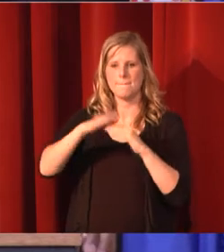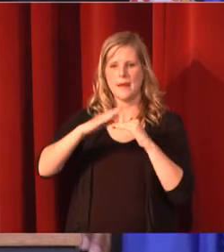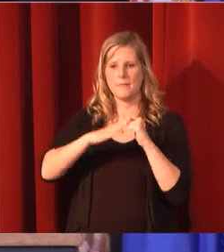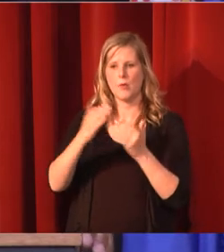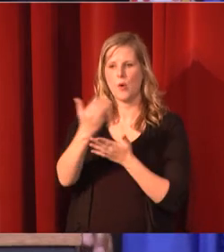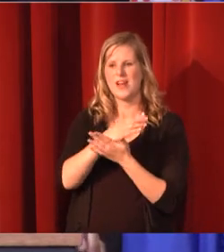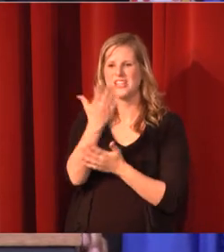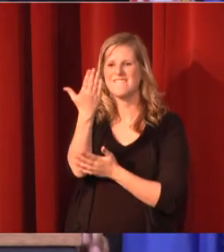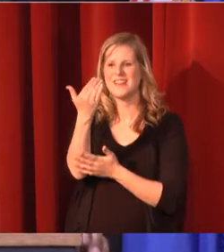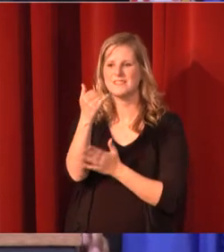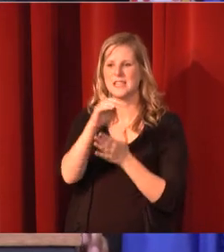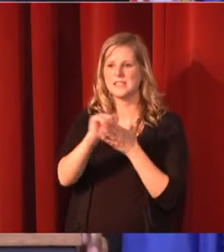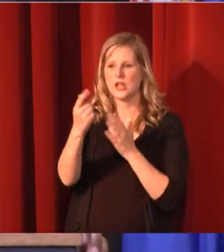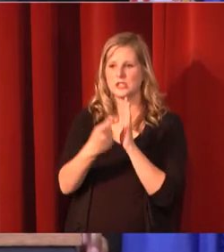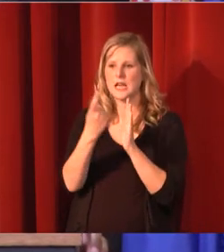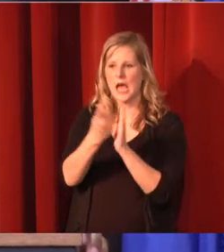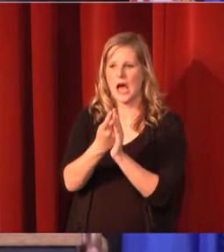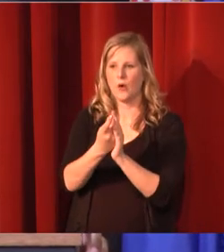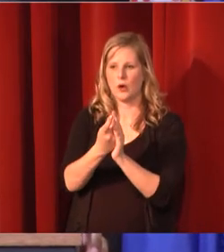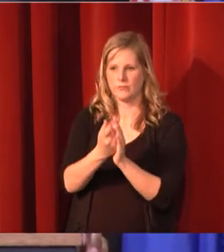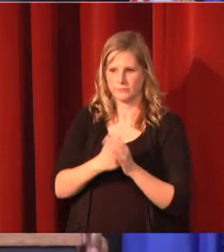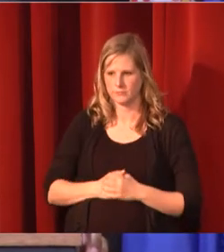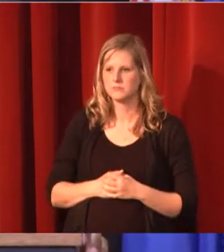$15 an hour